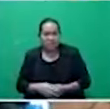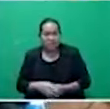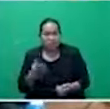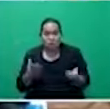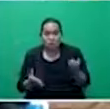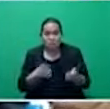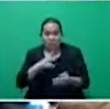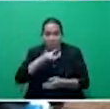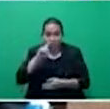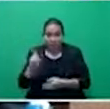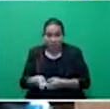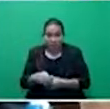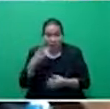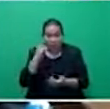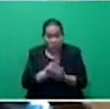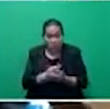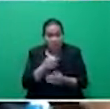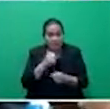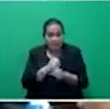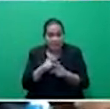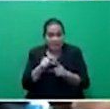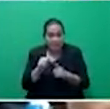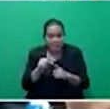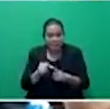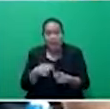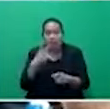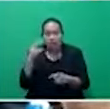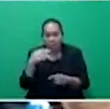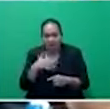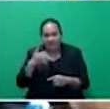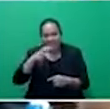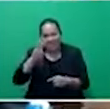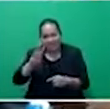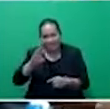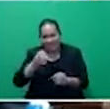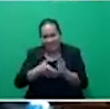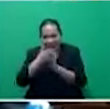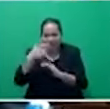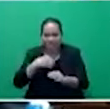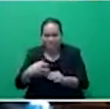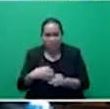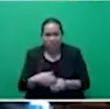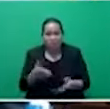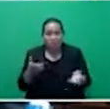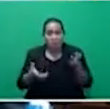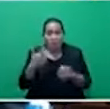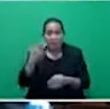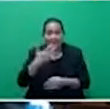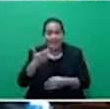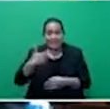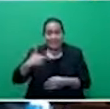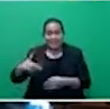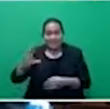2000, our real GDP is 263% higher. And compared to 1970, our real GDP is